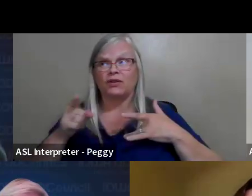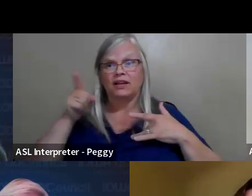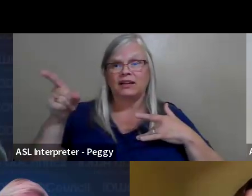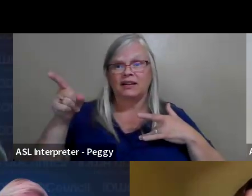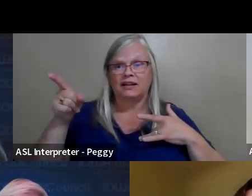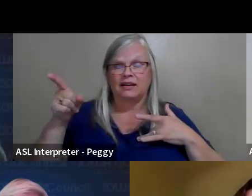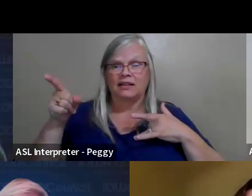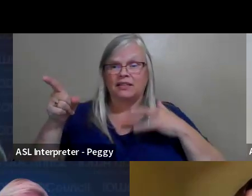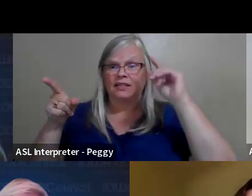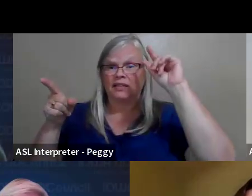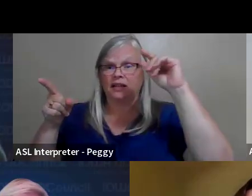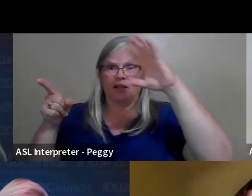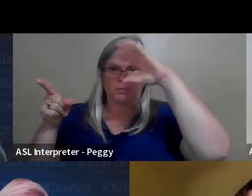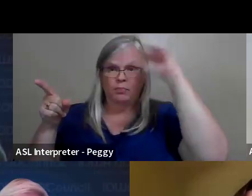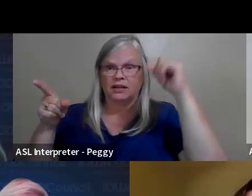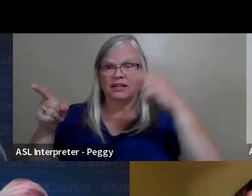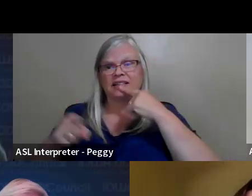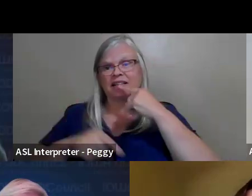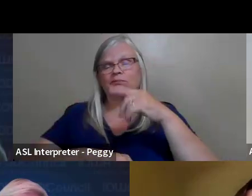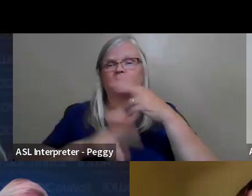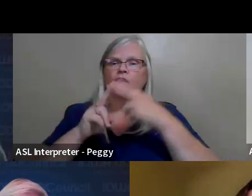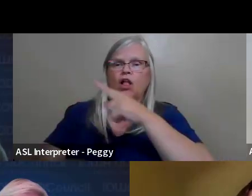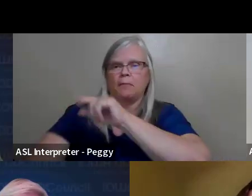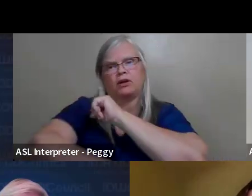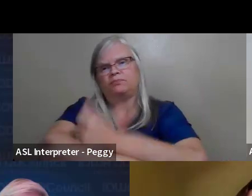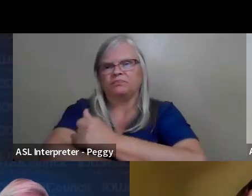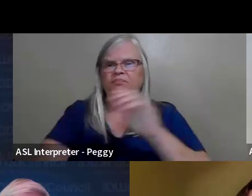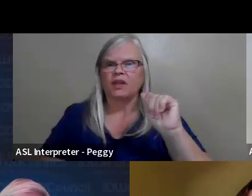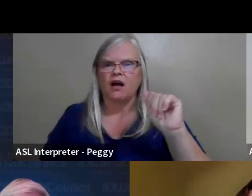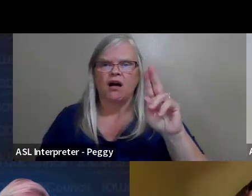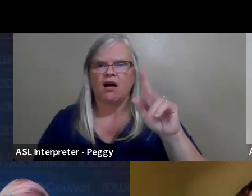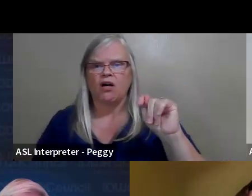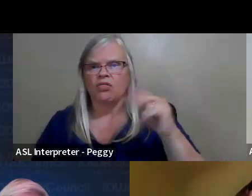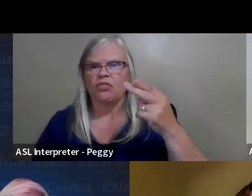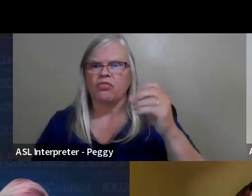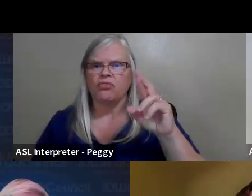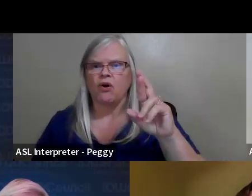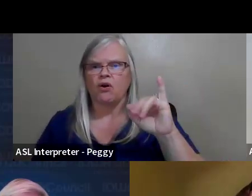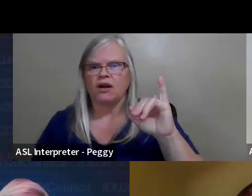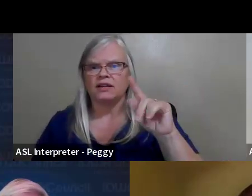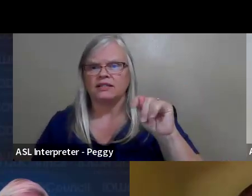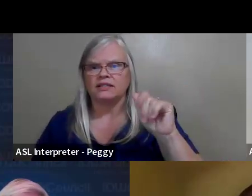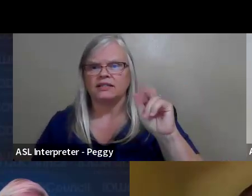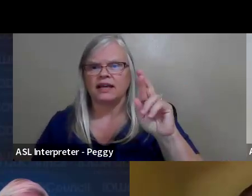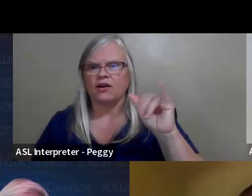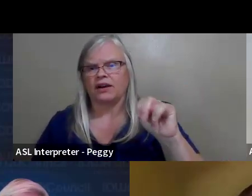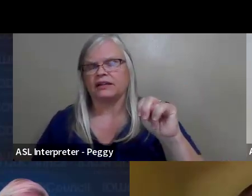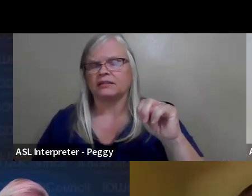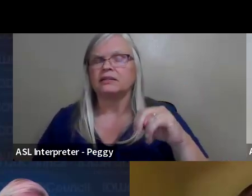executive they use the word authoritarian, and will spend the money any way he wants to. Well, what the